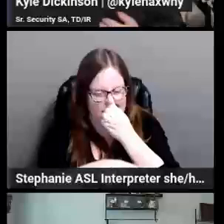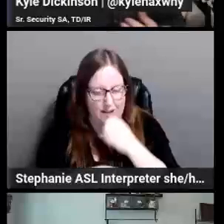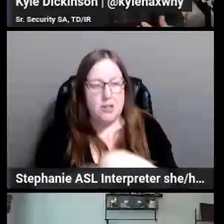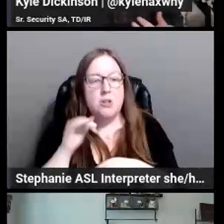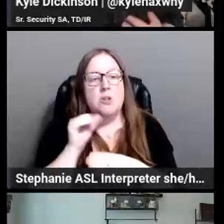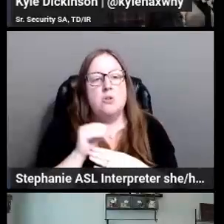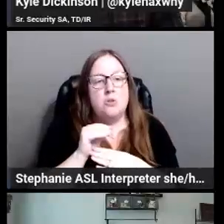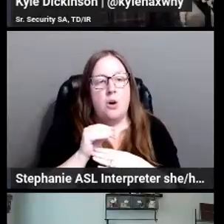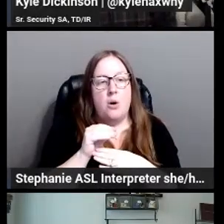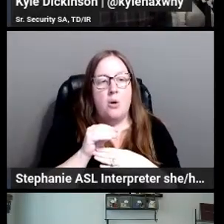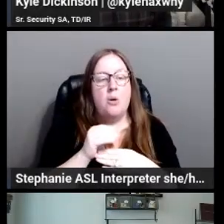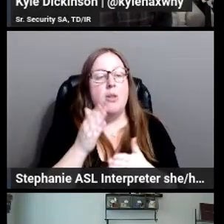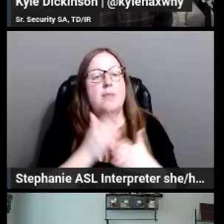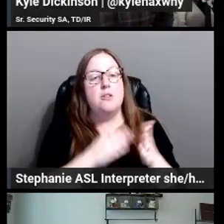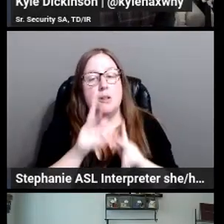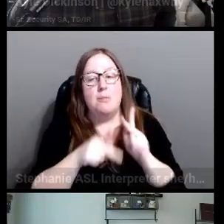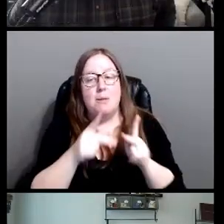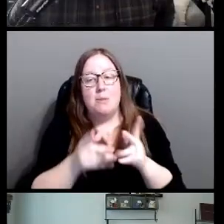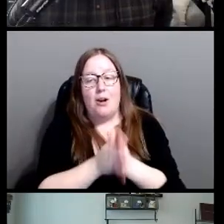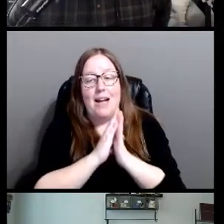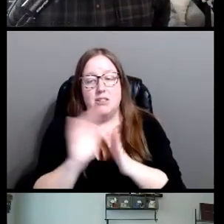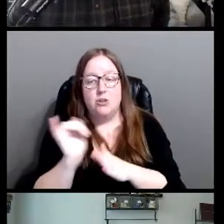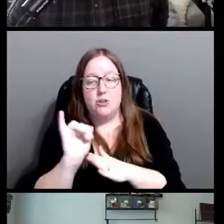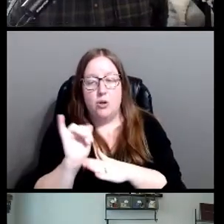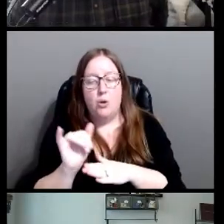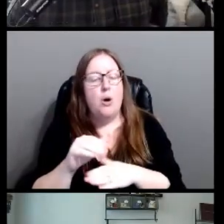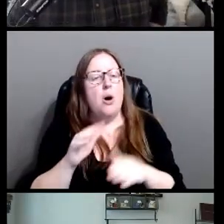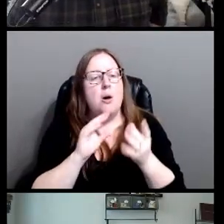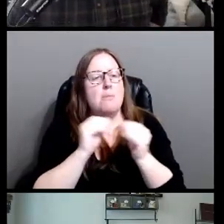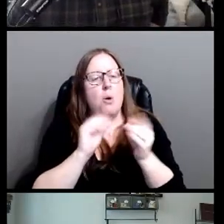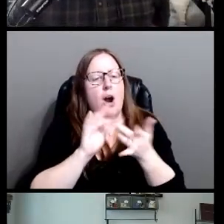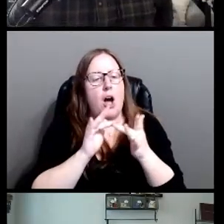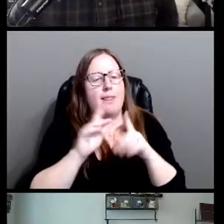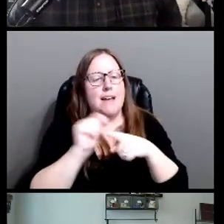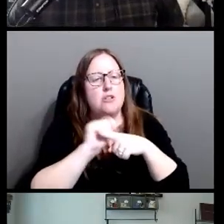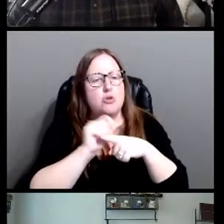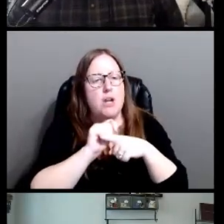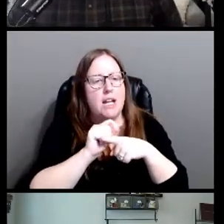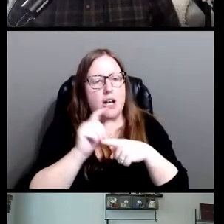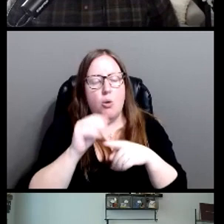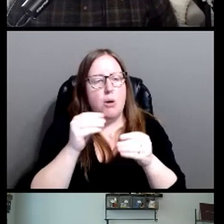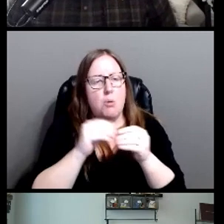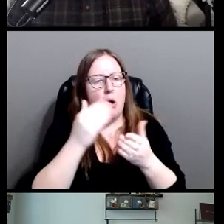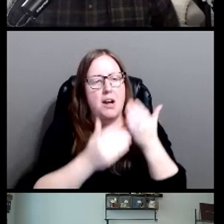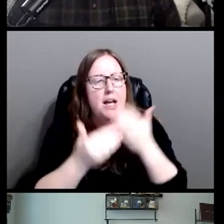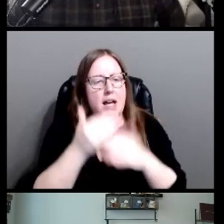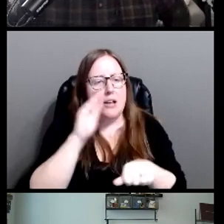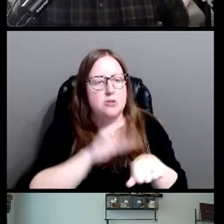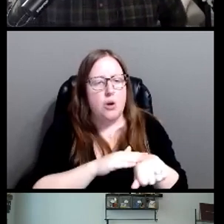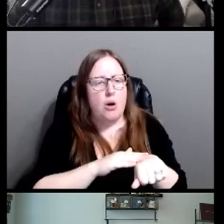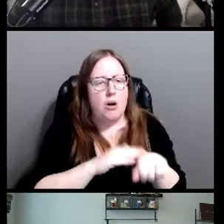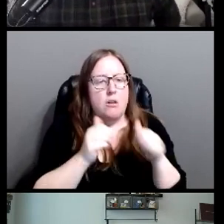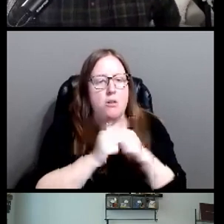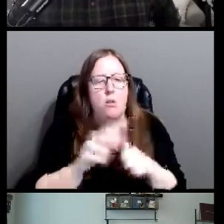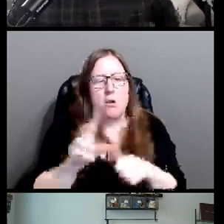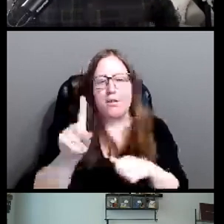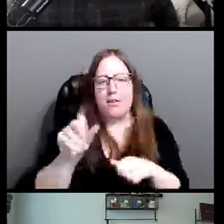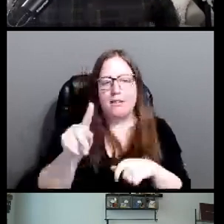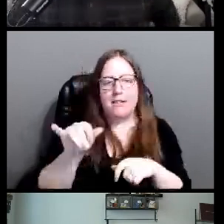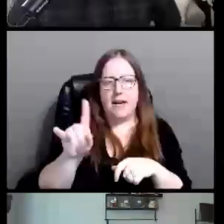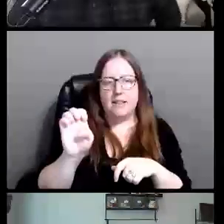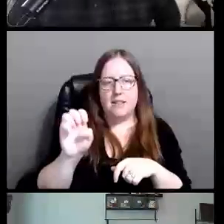So there's actually some folks that are asking, where can they get more online training or maybe some hands-on stuff with detective?